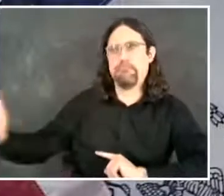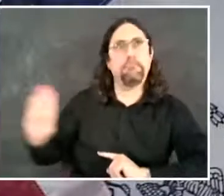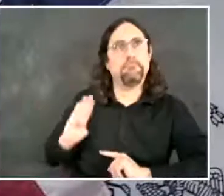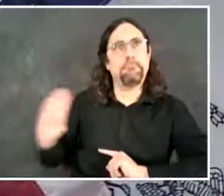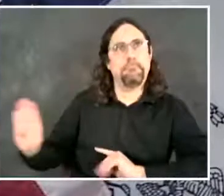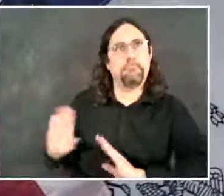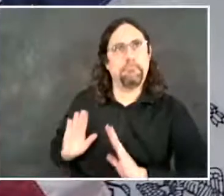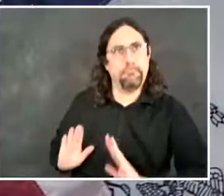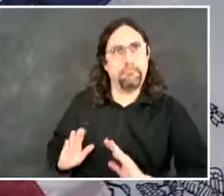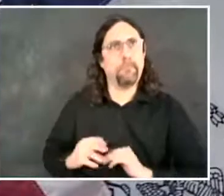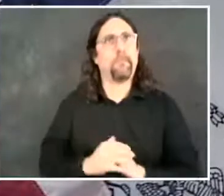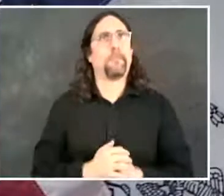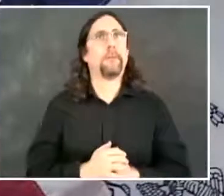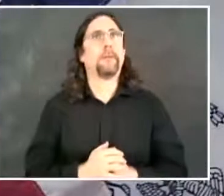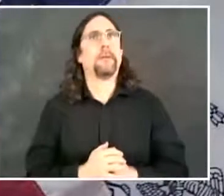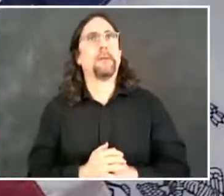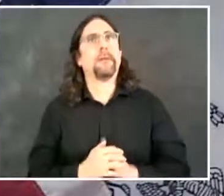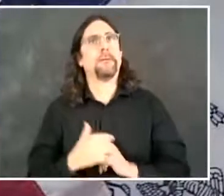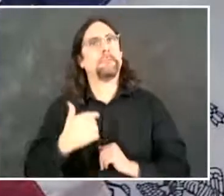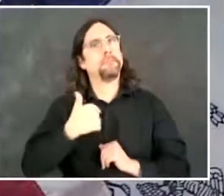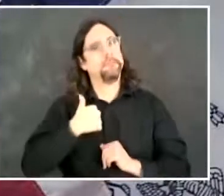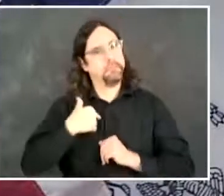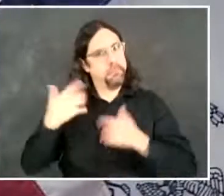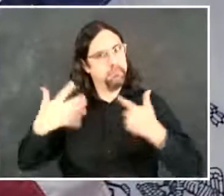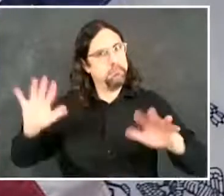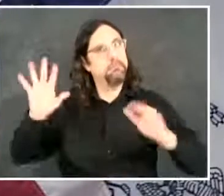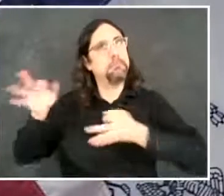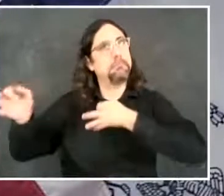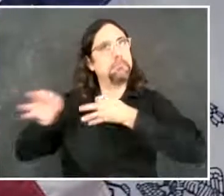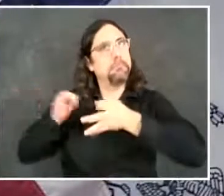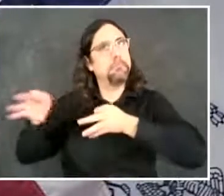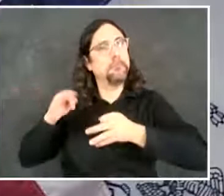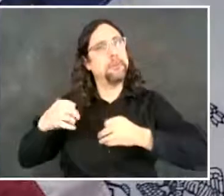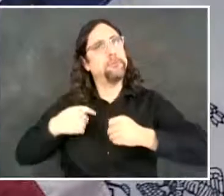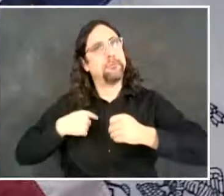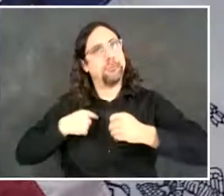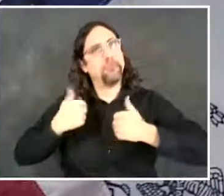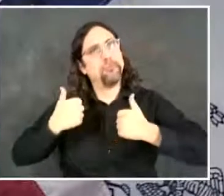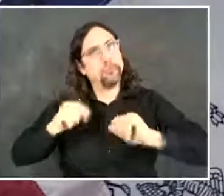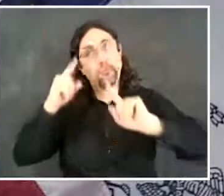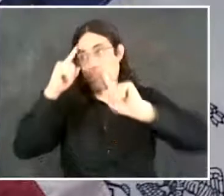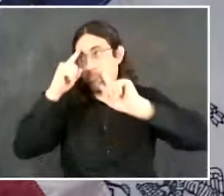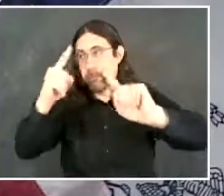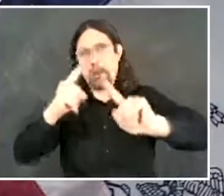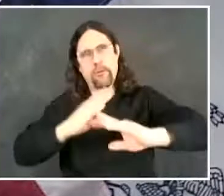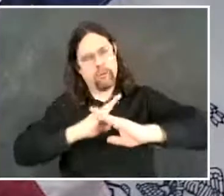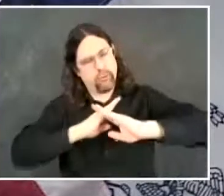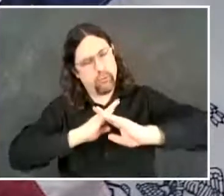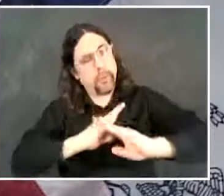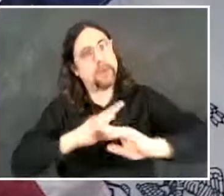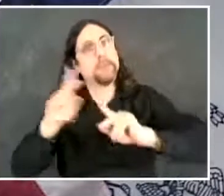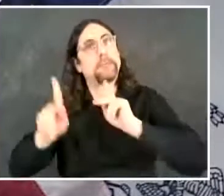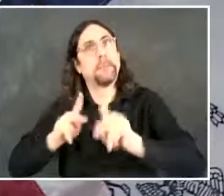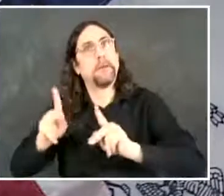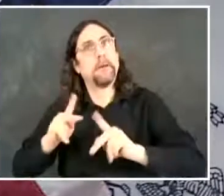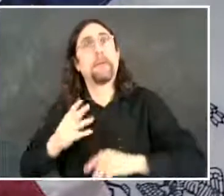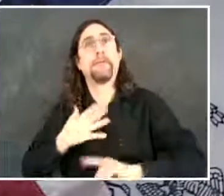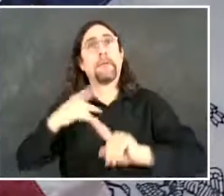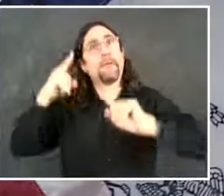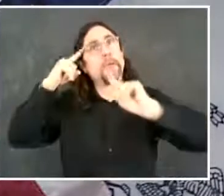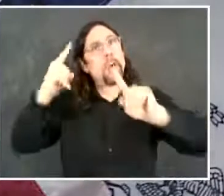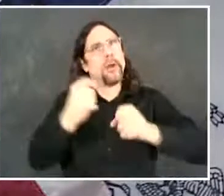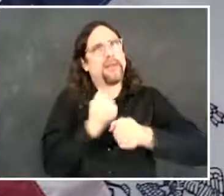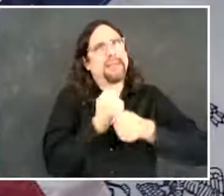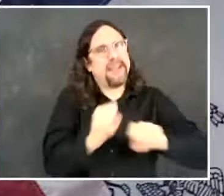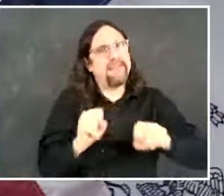to the Jewish community and how much of a personal connection I feel to the community. Some said, hey, be careful, to